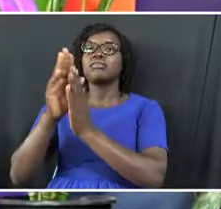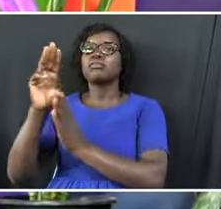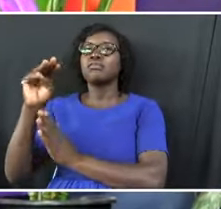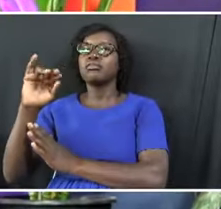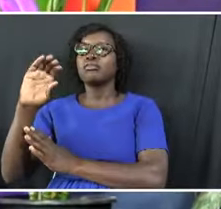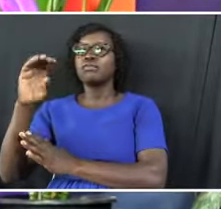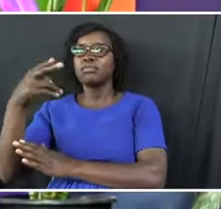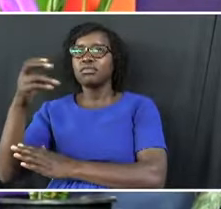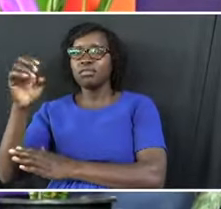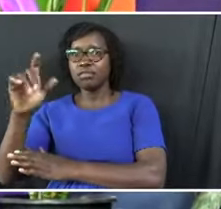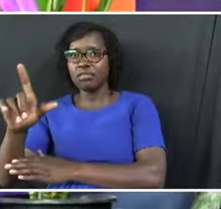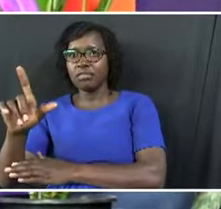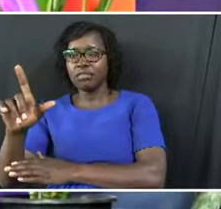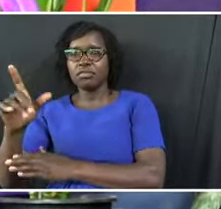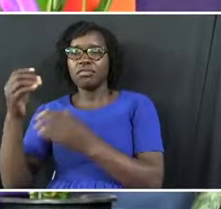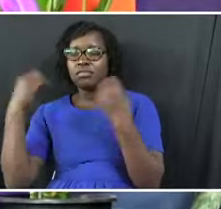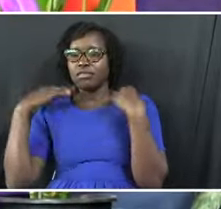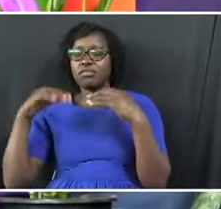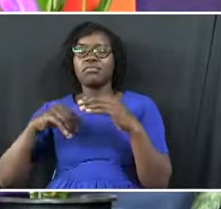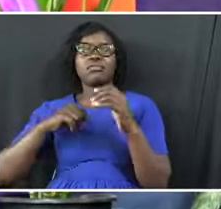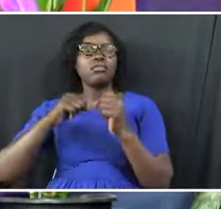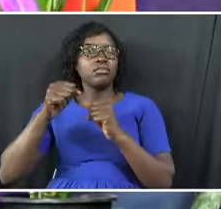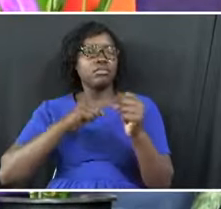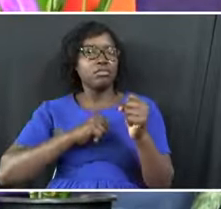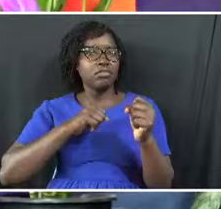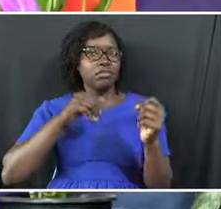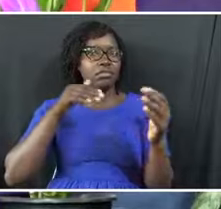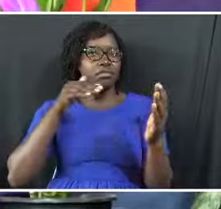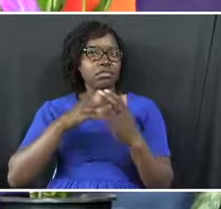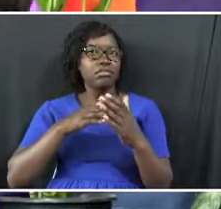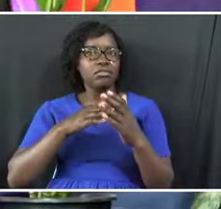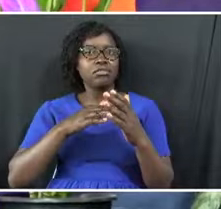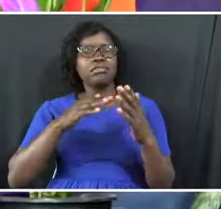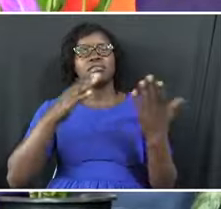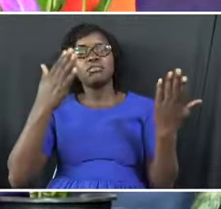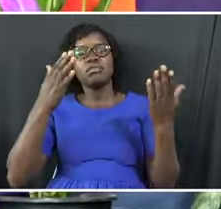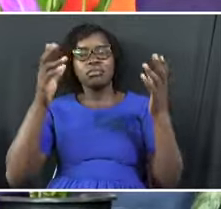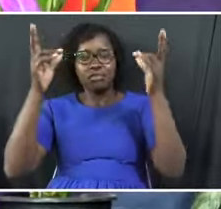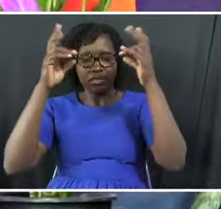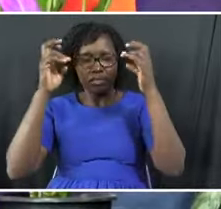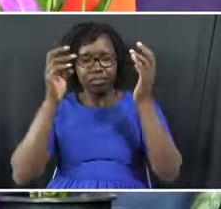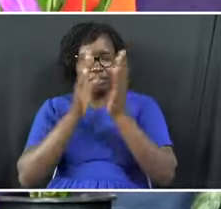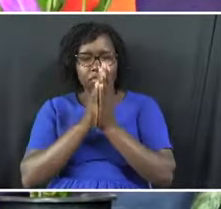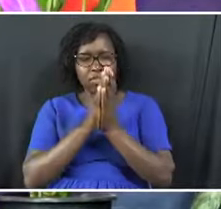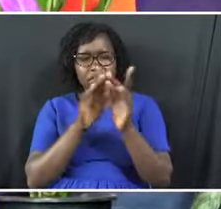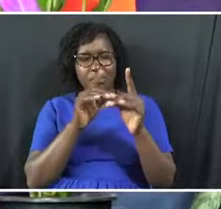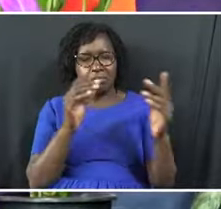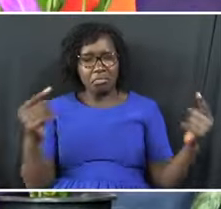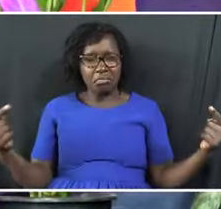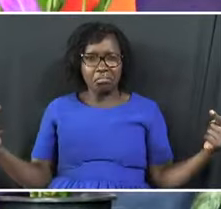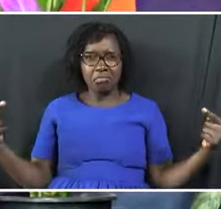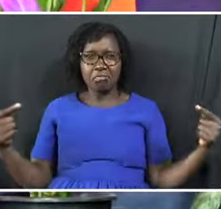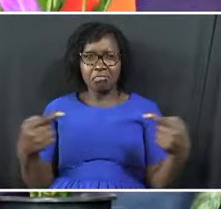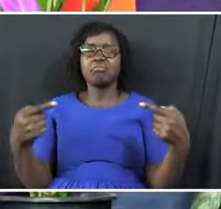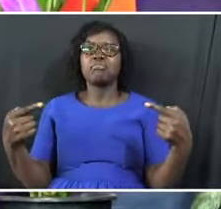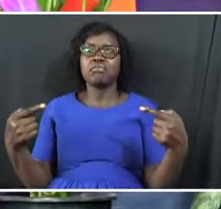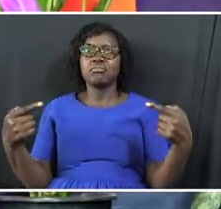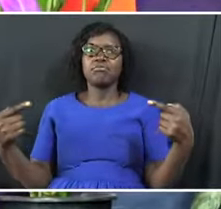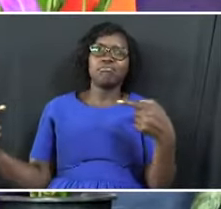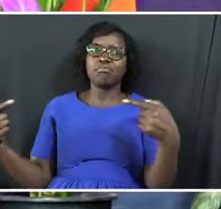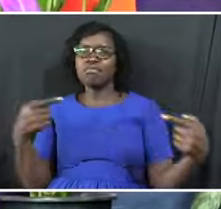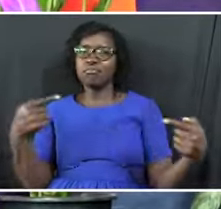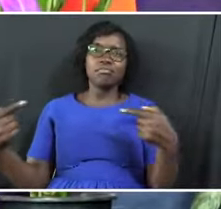angels fought, yes, against the dragon, and the dragon also fought back, but they did not